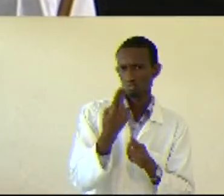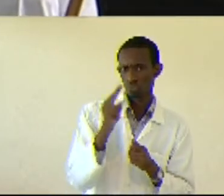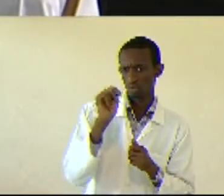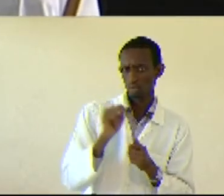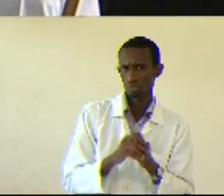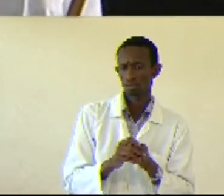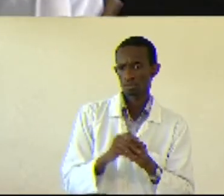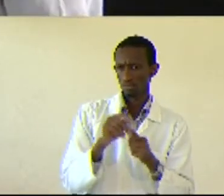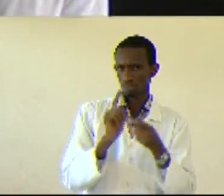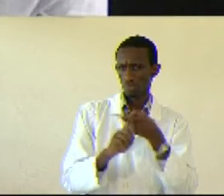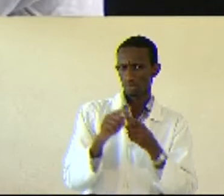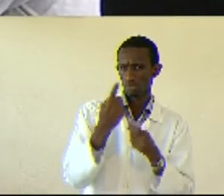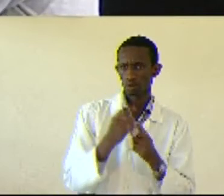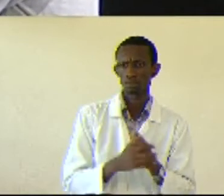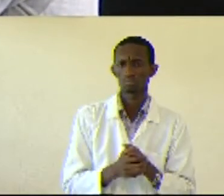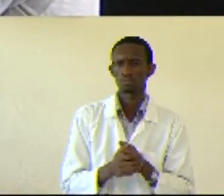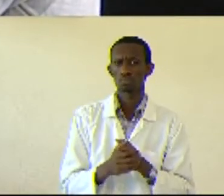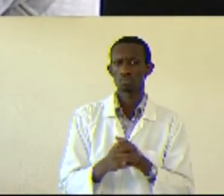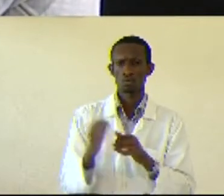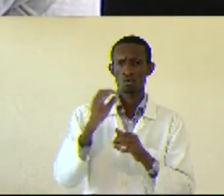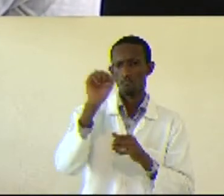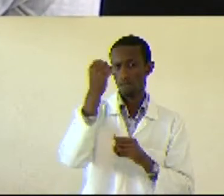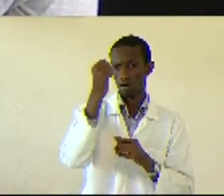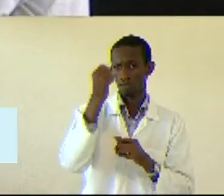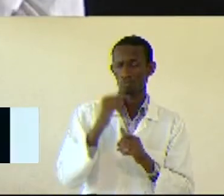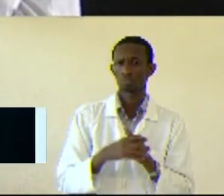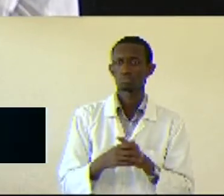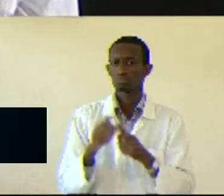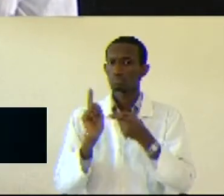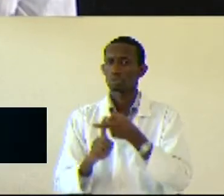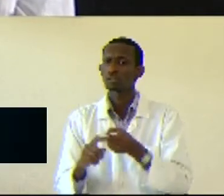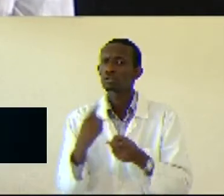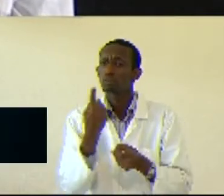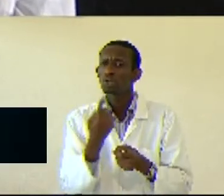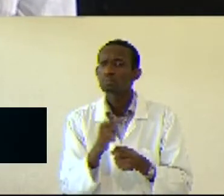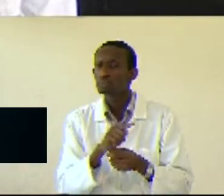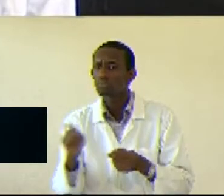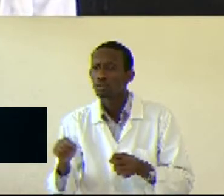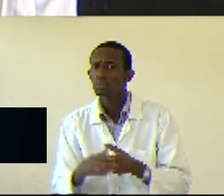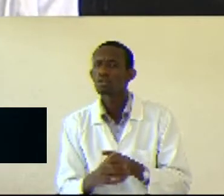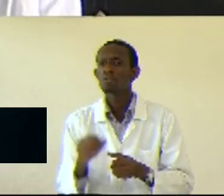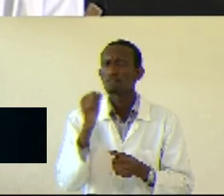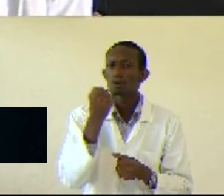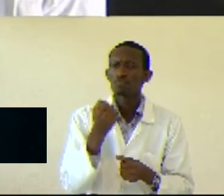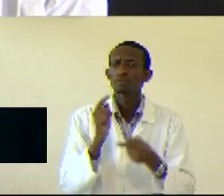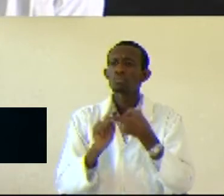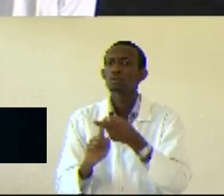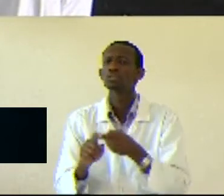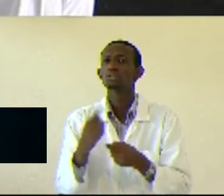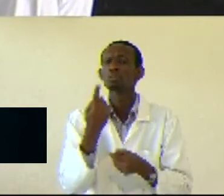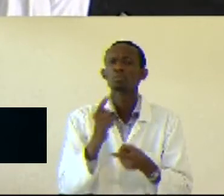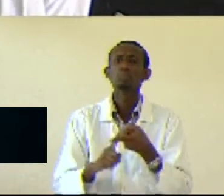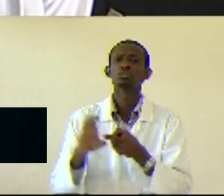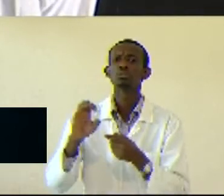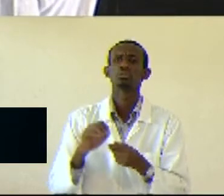1 power 5 plus 1 divided by 5 plus 1, then plus c. Means